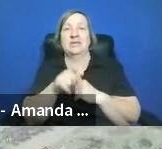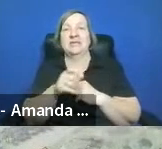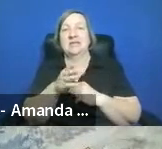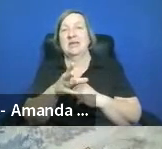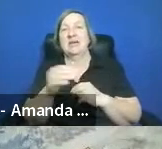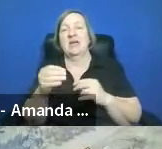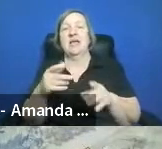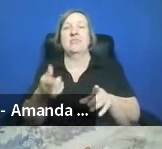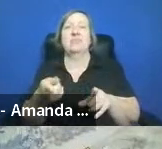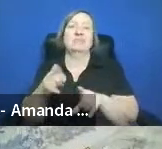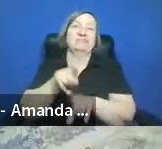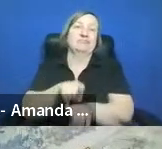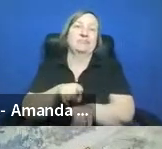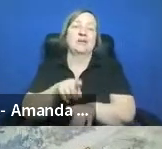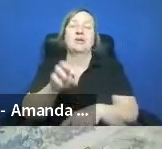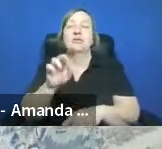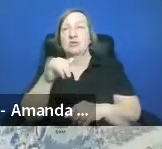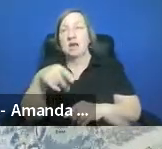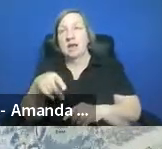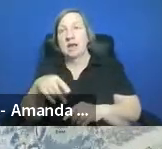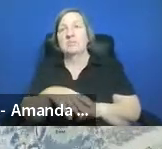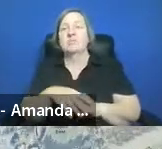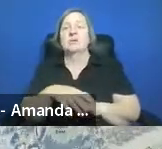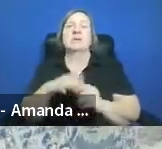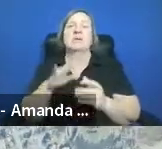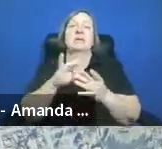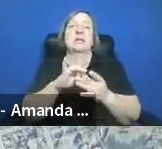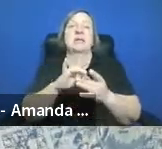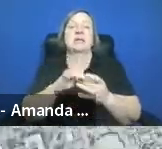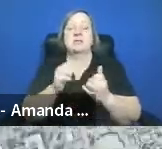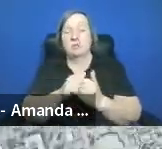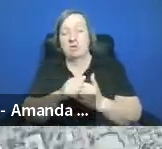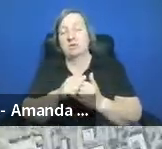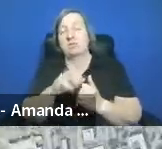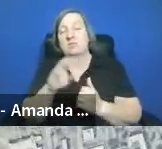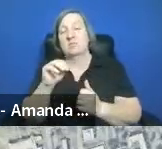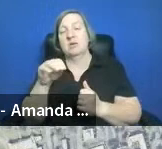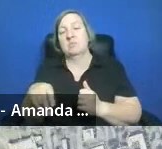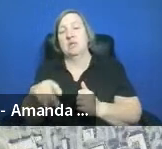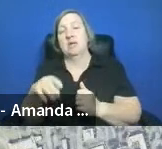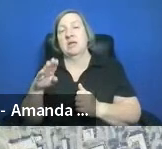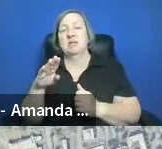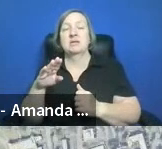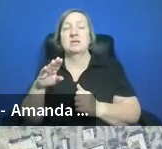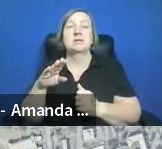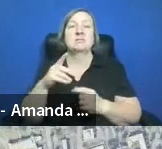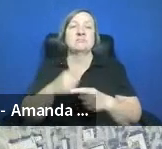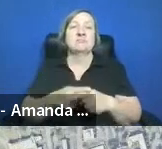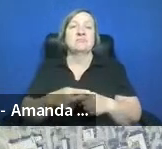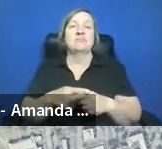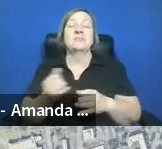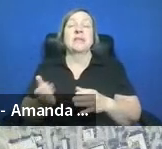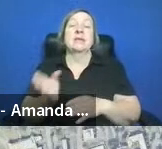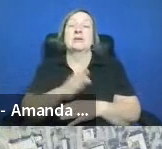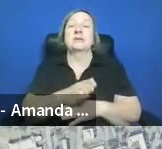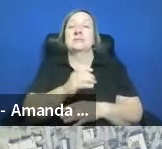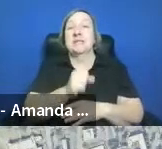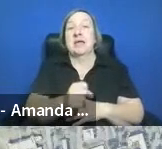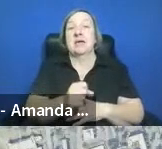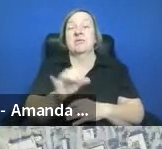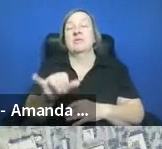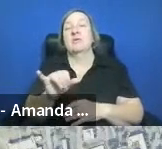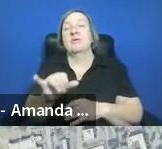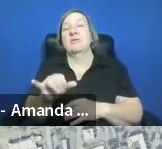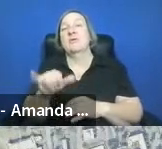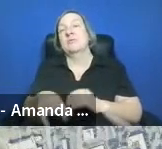ramp in the connections to Mill Plain Boulevard interchange. So moving south just a little bit. This